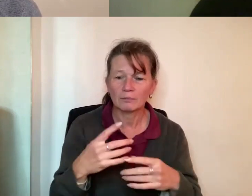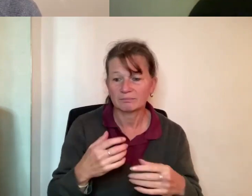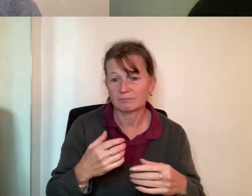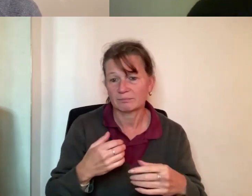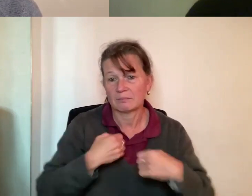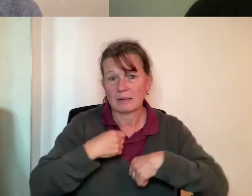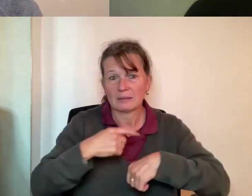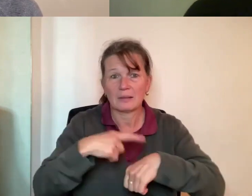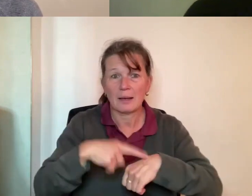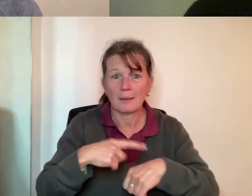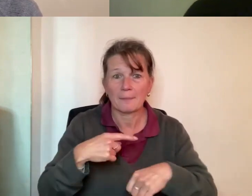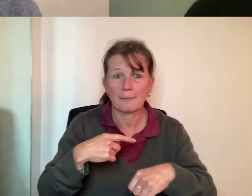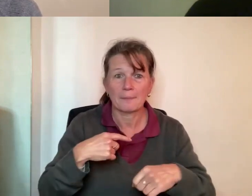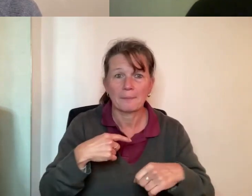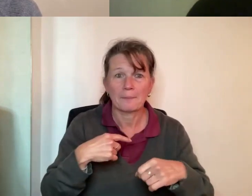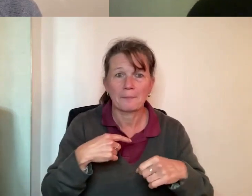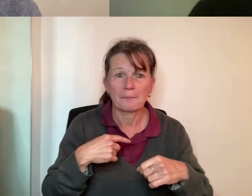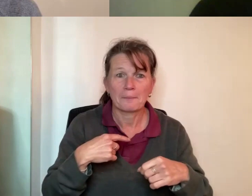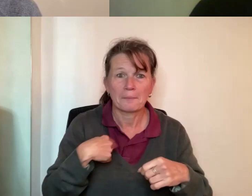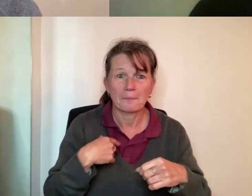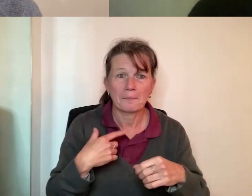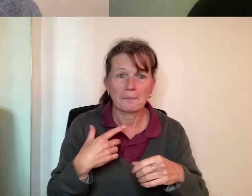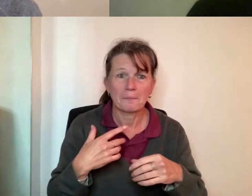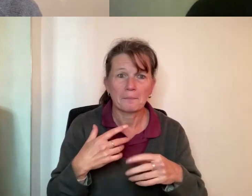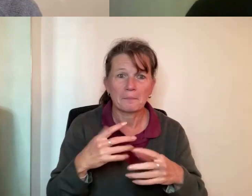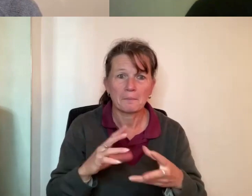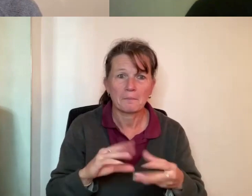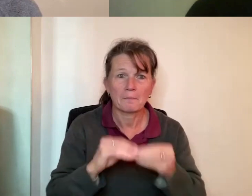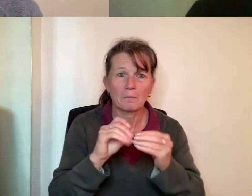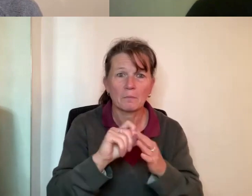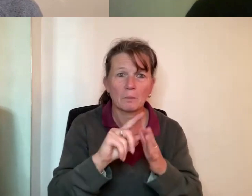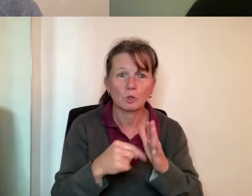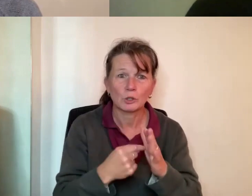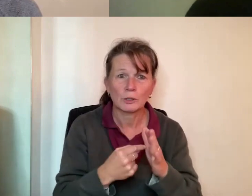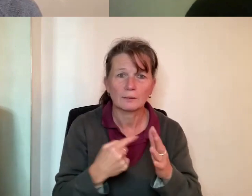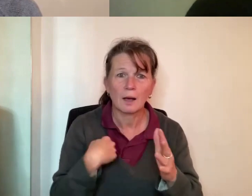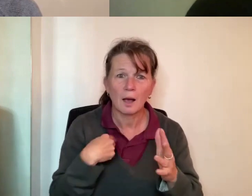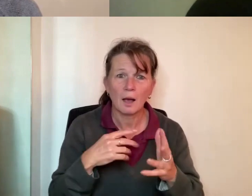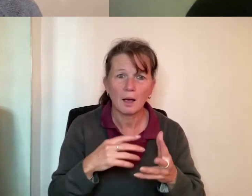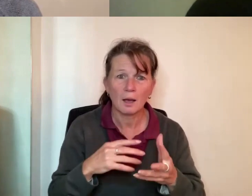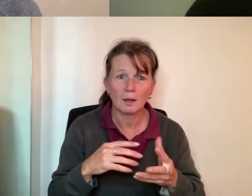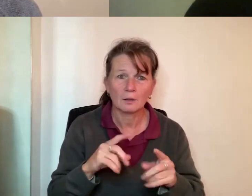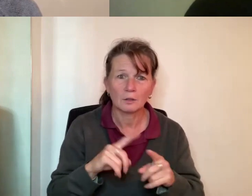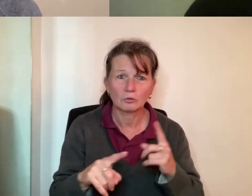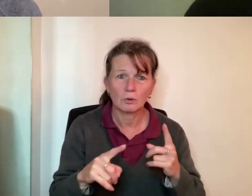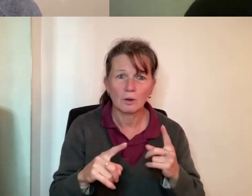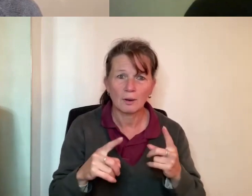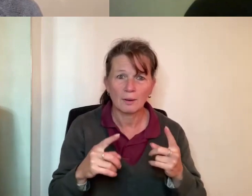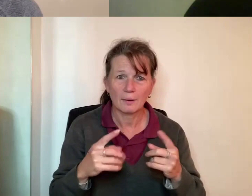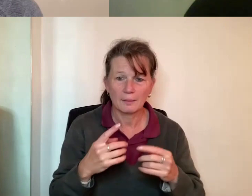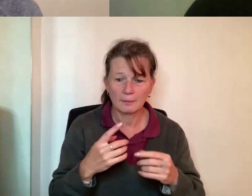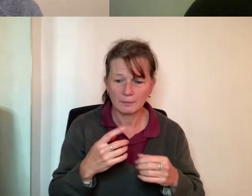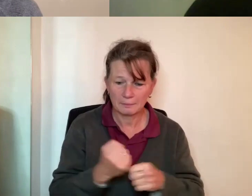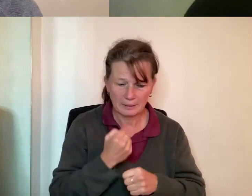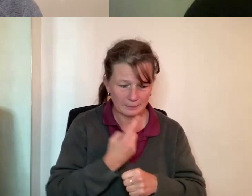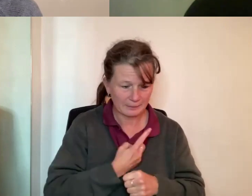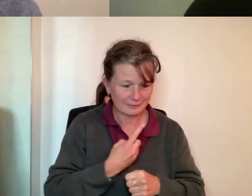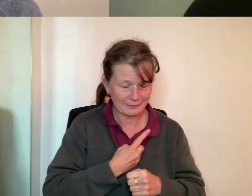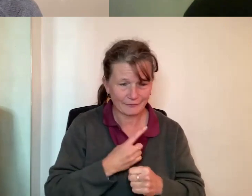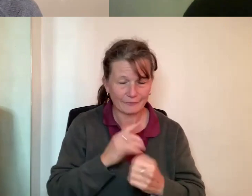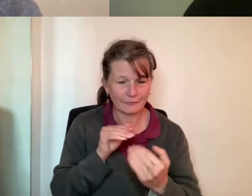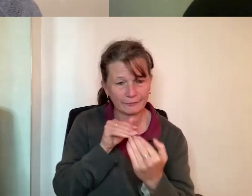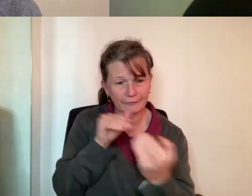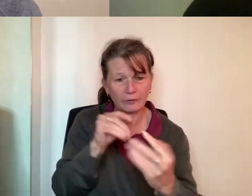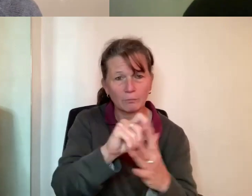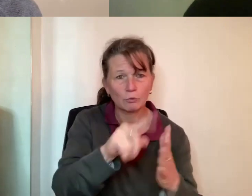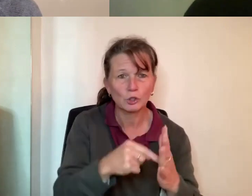I invent projects and I make myself pitch for project and invent them all in my head for